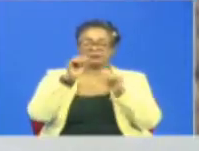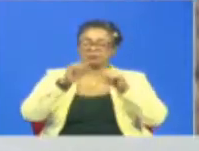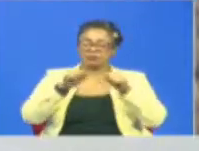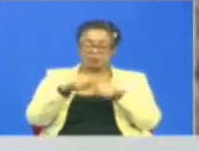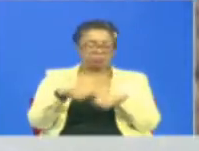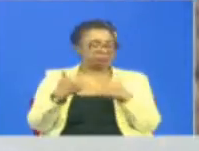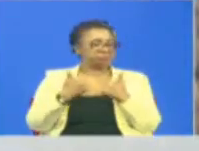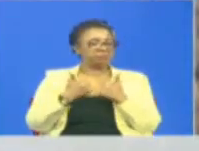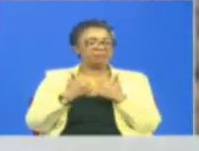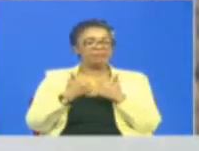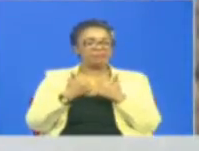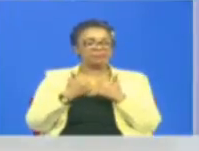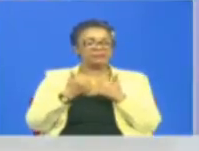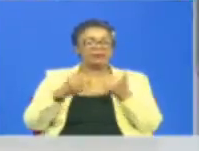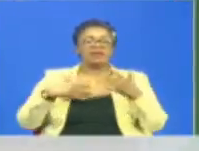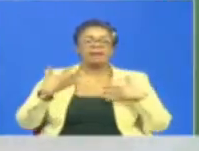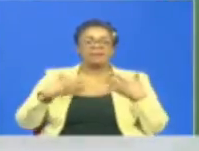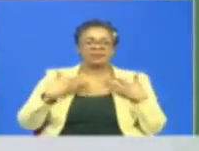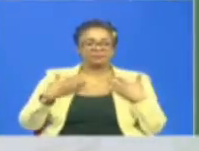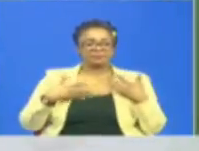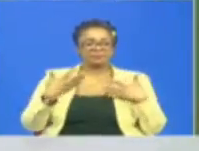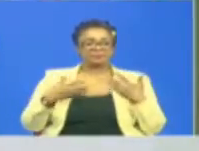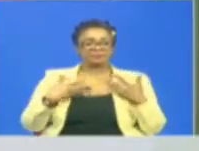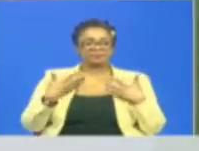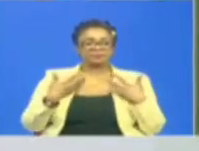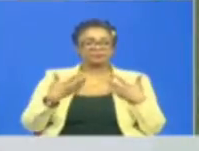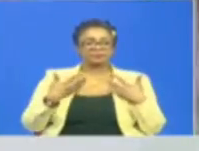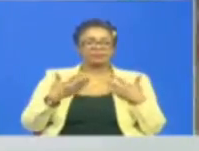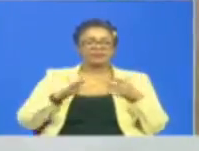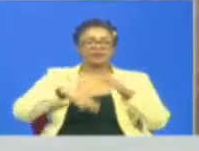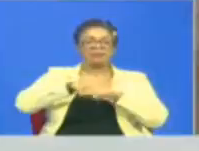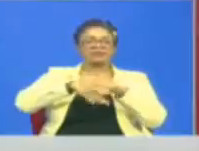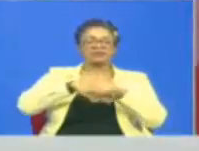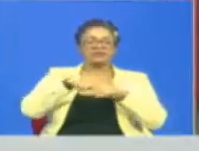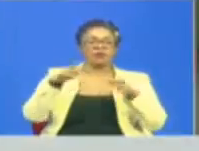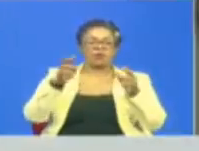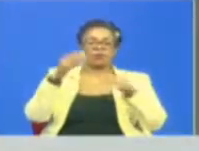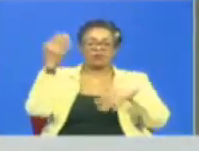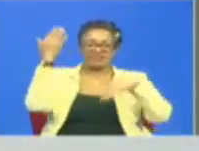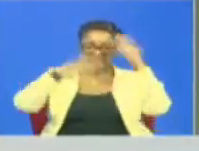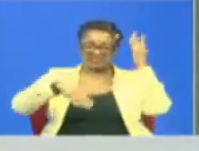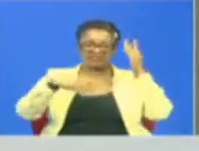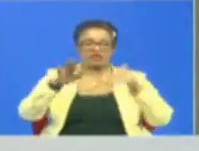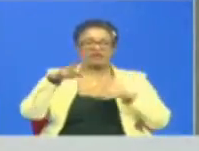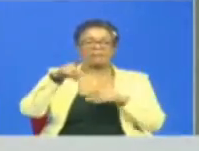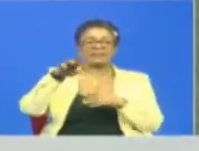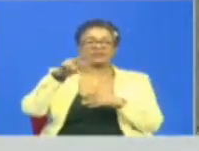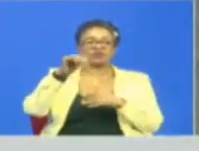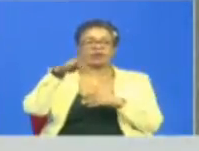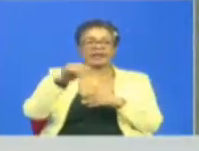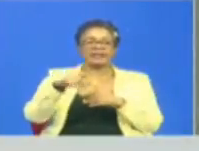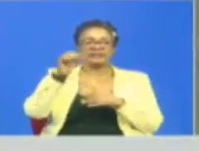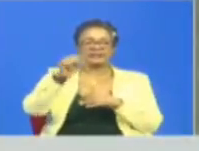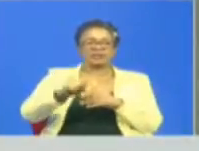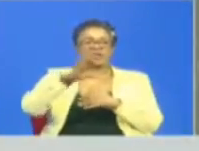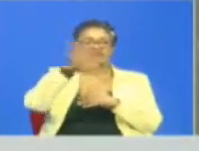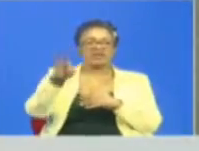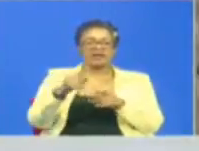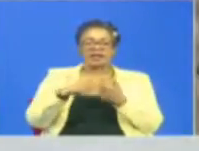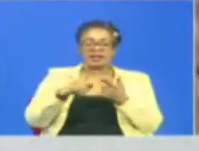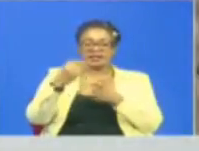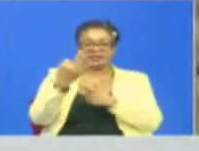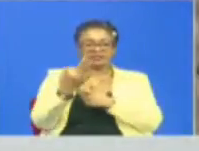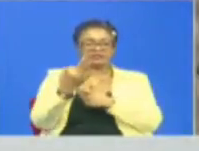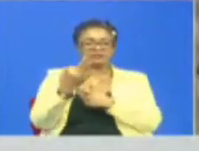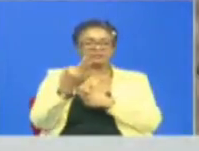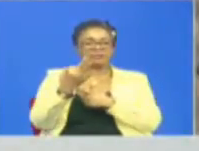itakuwa ni vizuri sana, nitafurahia sana. Odhiambo also played for the University of Pretoria in South Africa for 3 years.